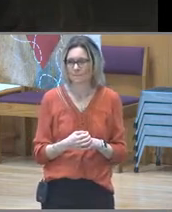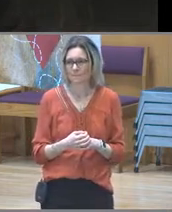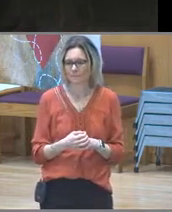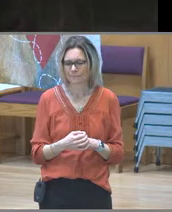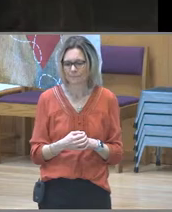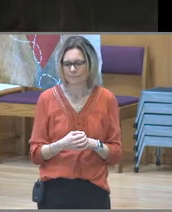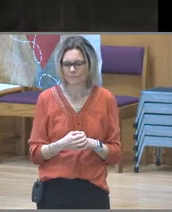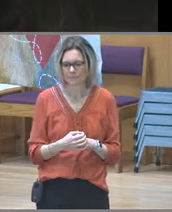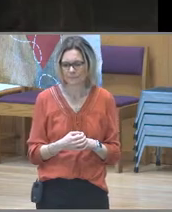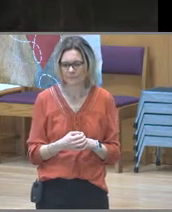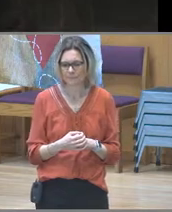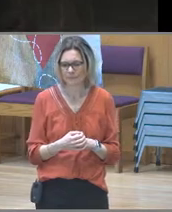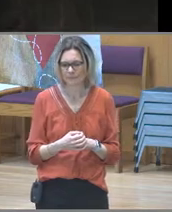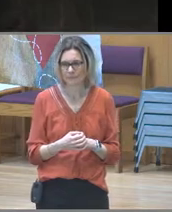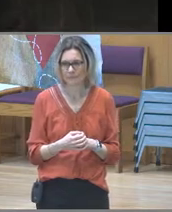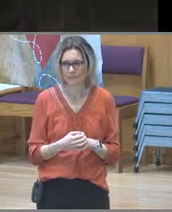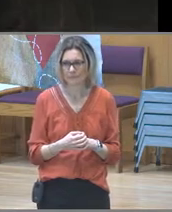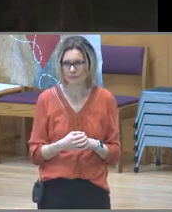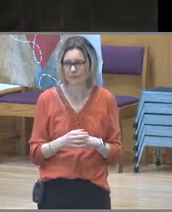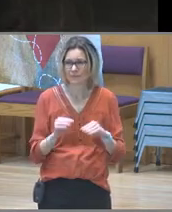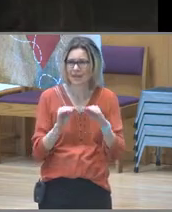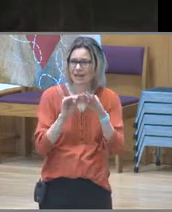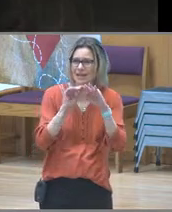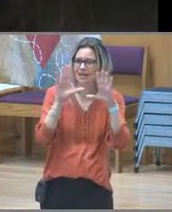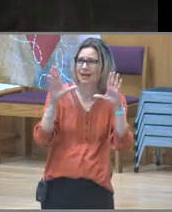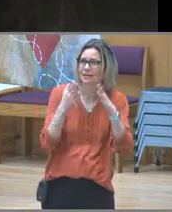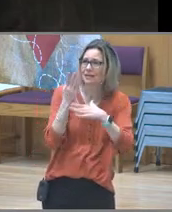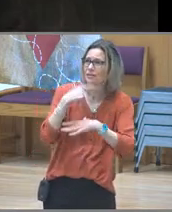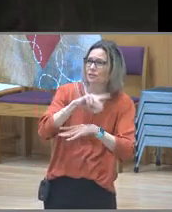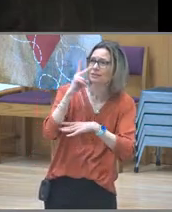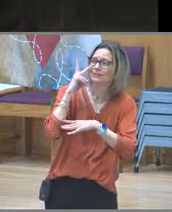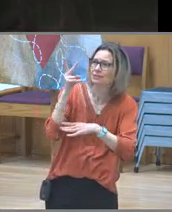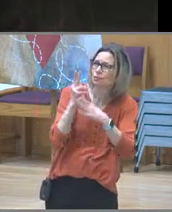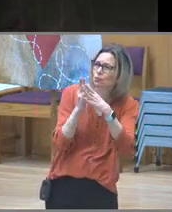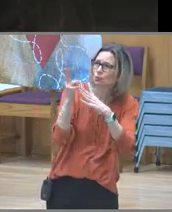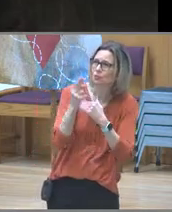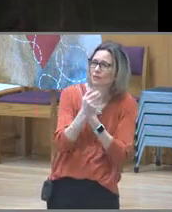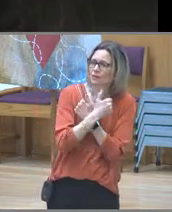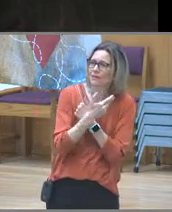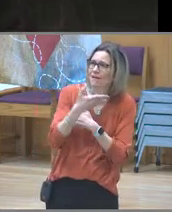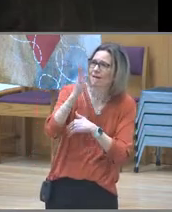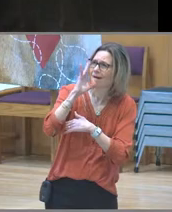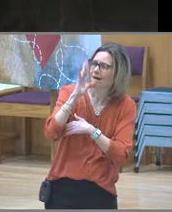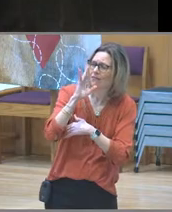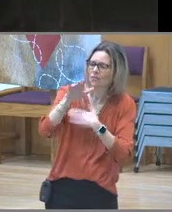The light that allows us to see the truth of the love of God for all creation.